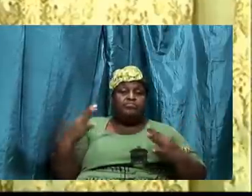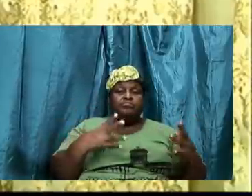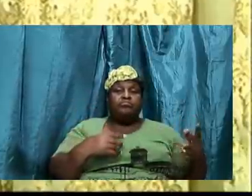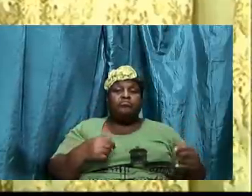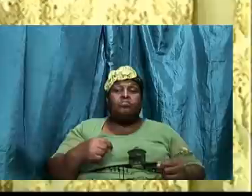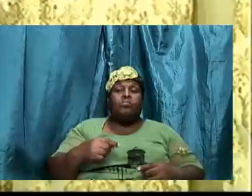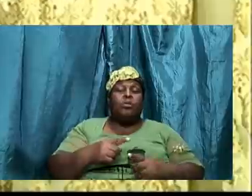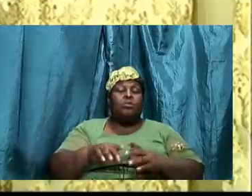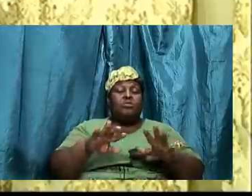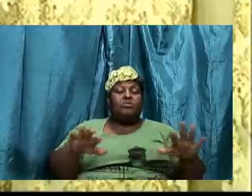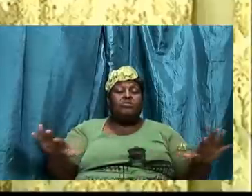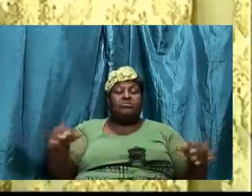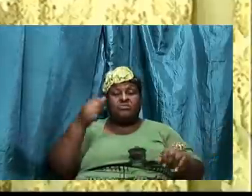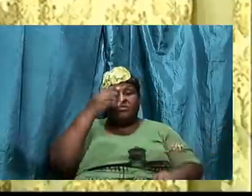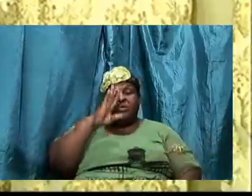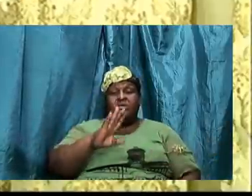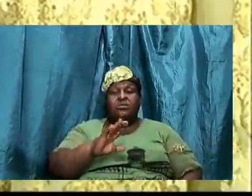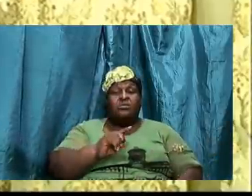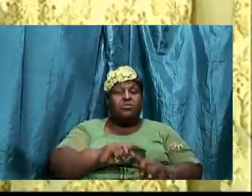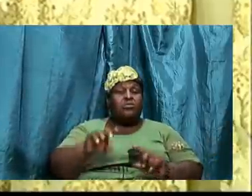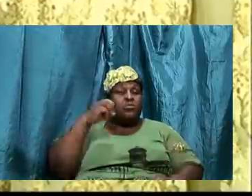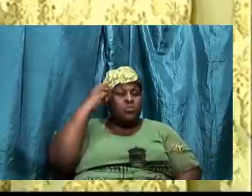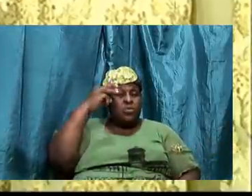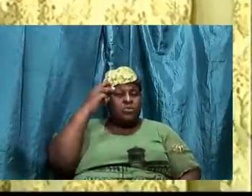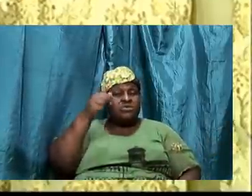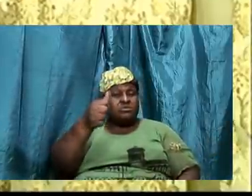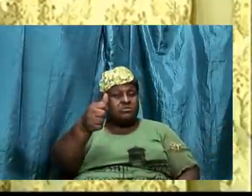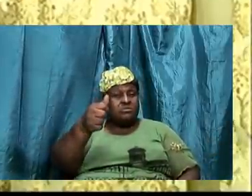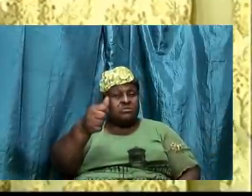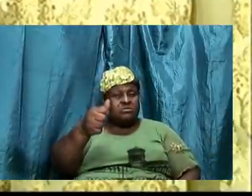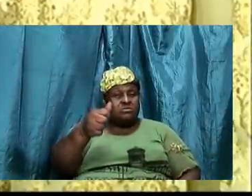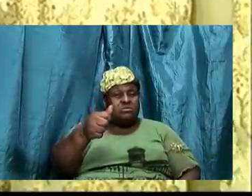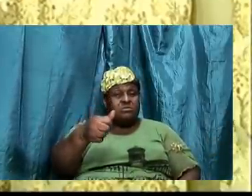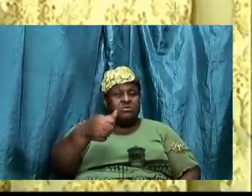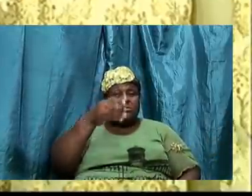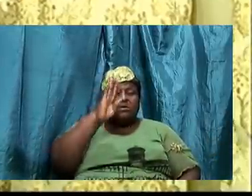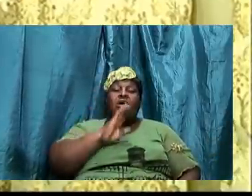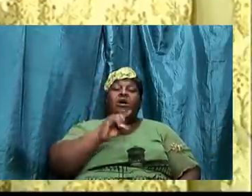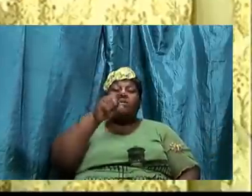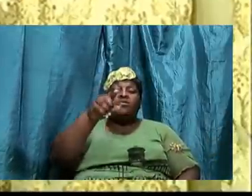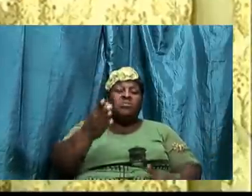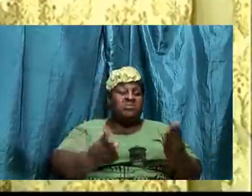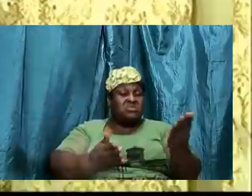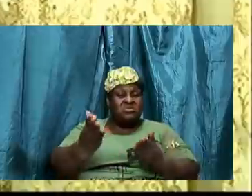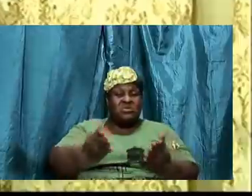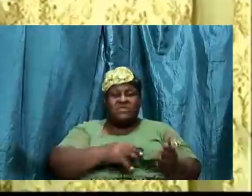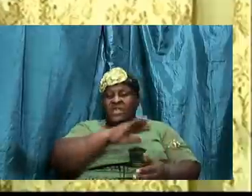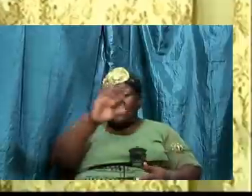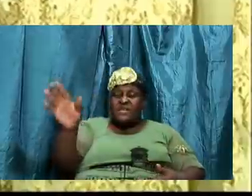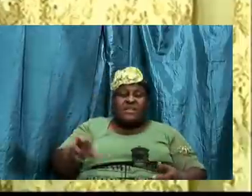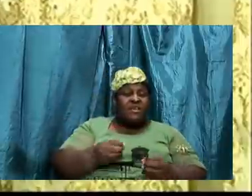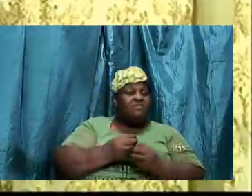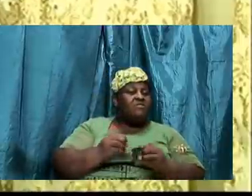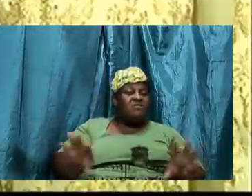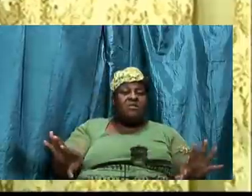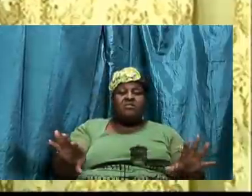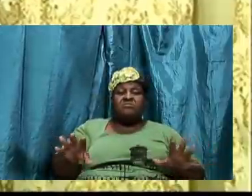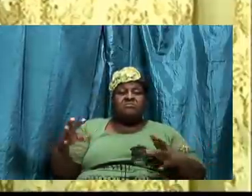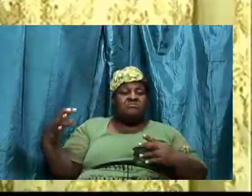But child of God, don't worry yourself, because the God that you serve has never lost a